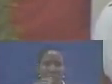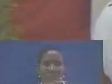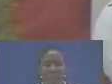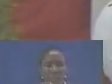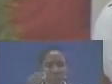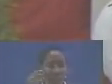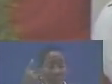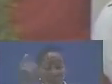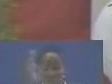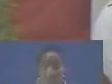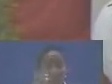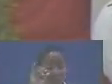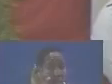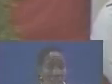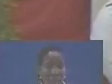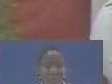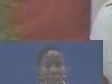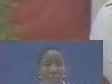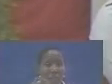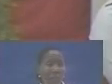never materialized.